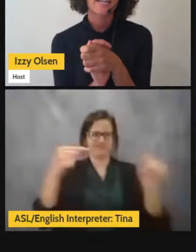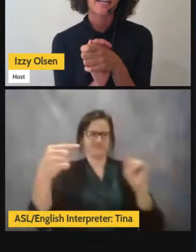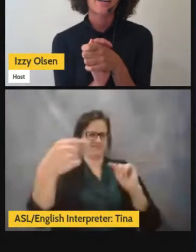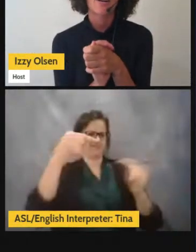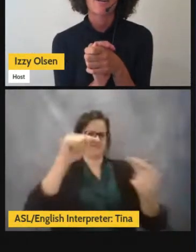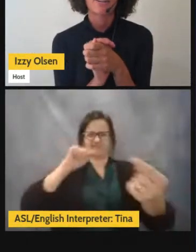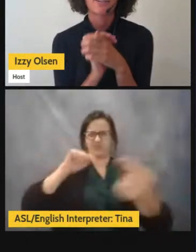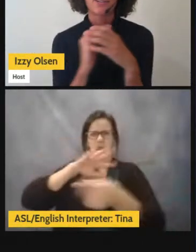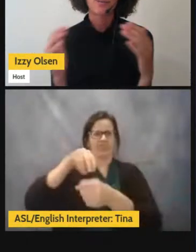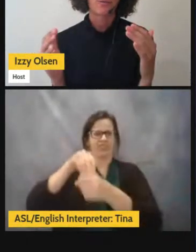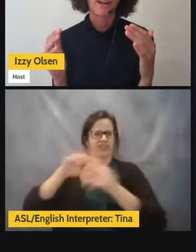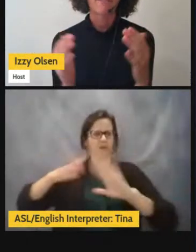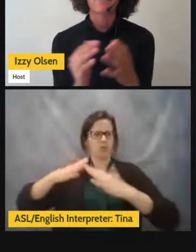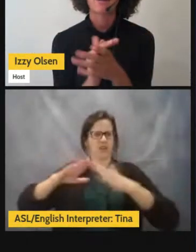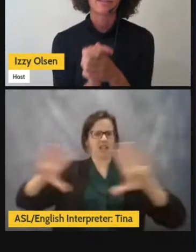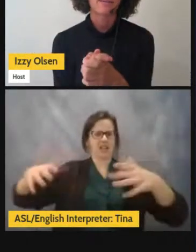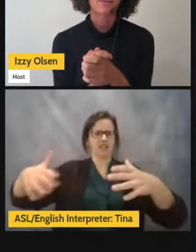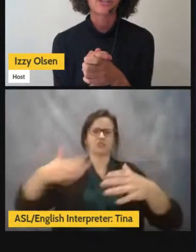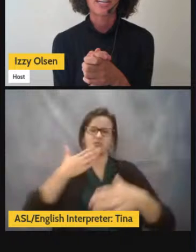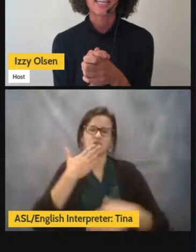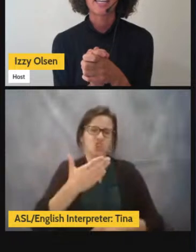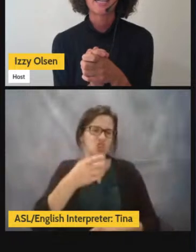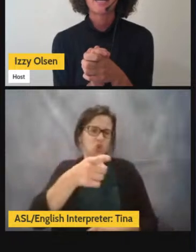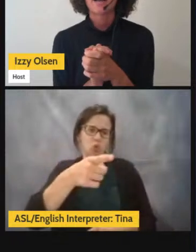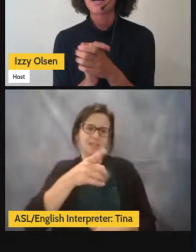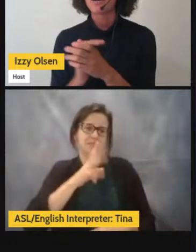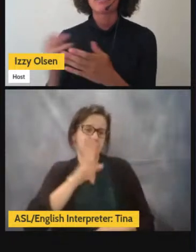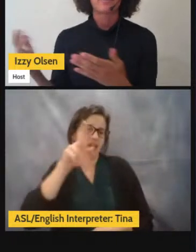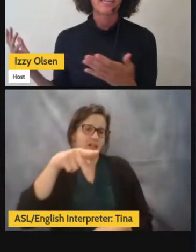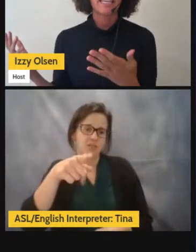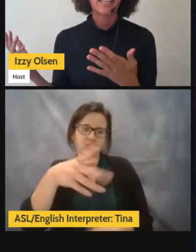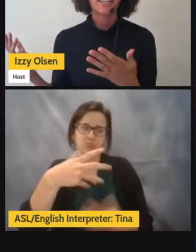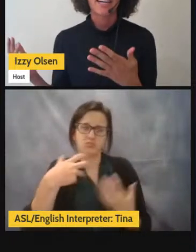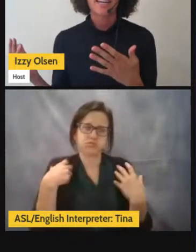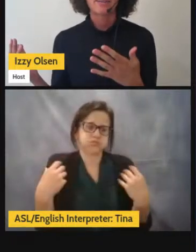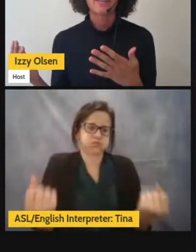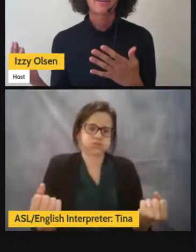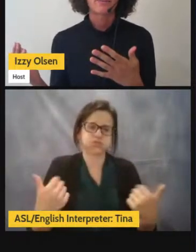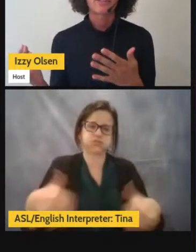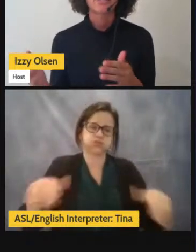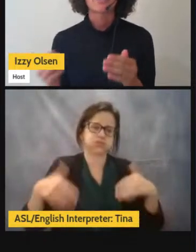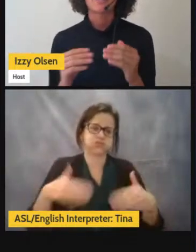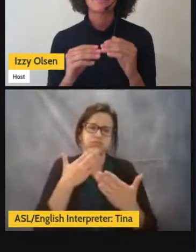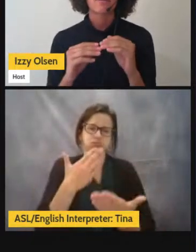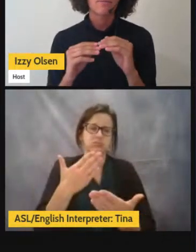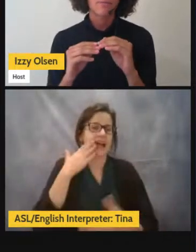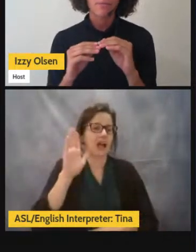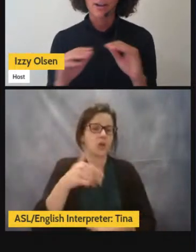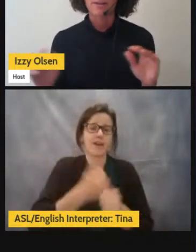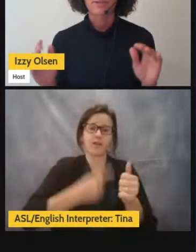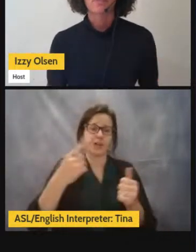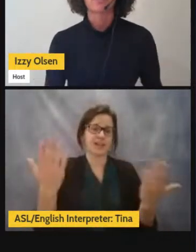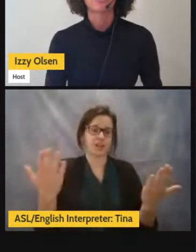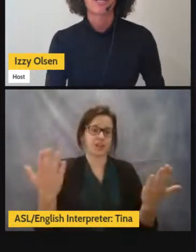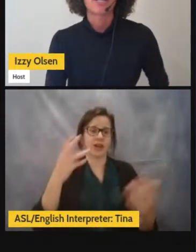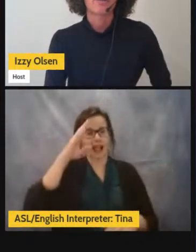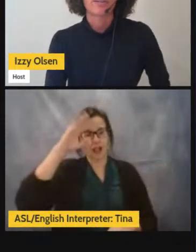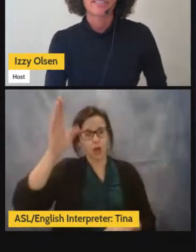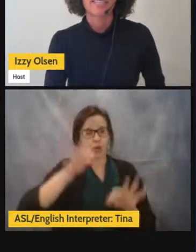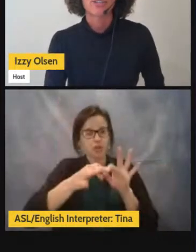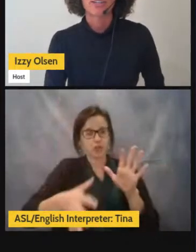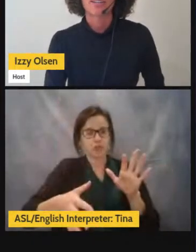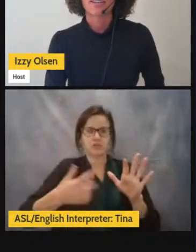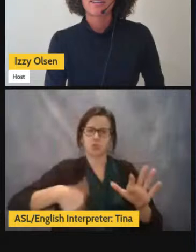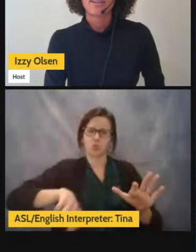about it and are so brave. I really appreciate it. I know everybody here at Hello Interpreters has very much appreciated